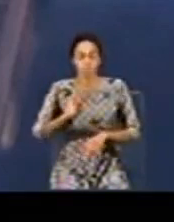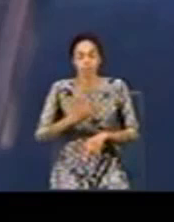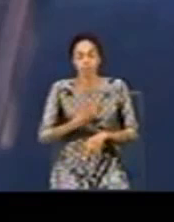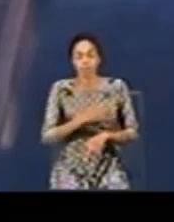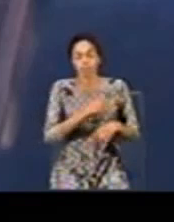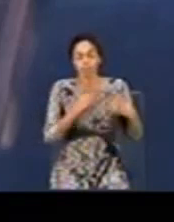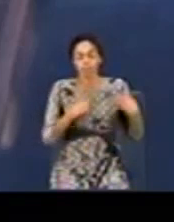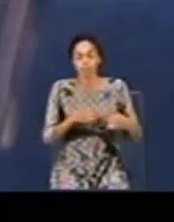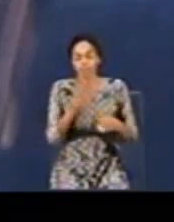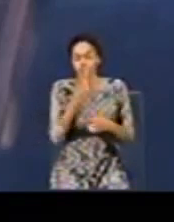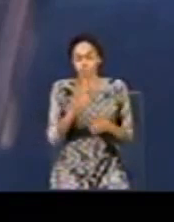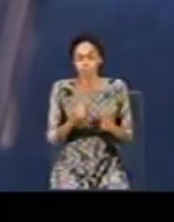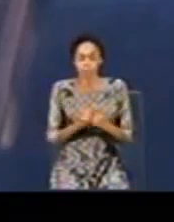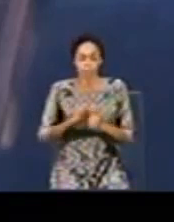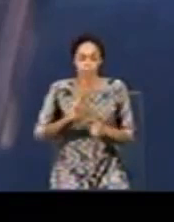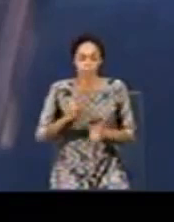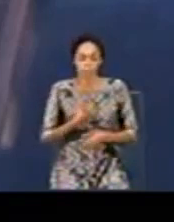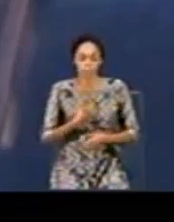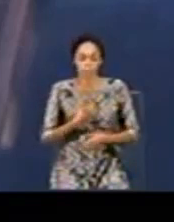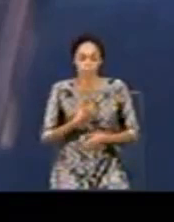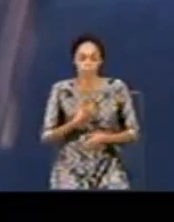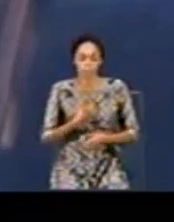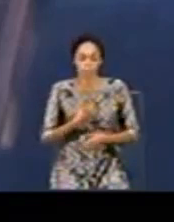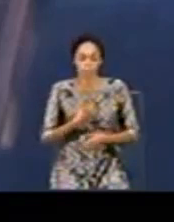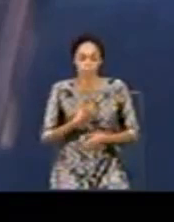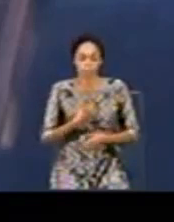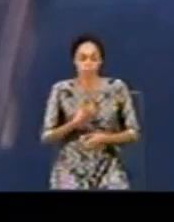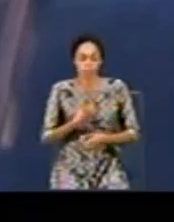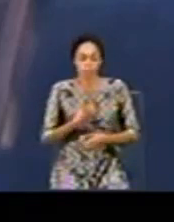Be with us, enlighten us,